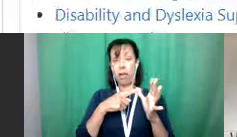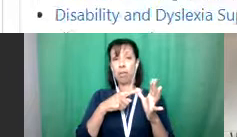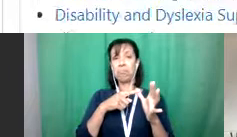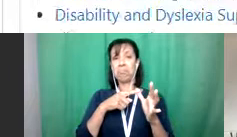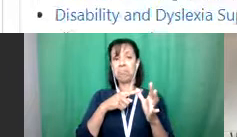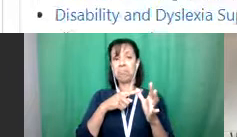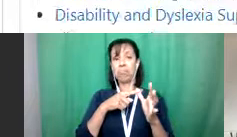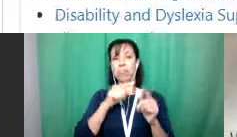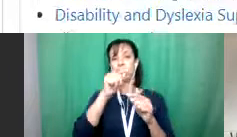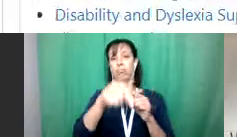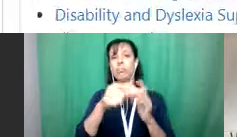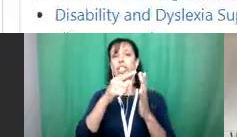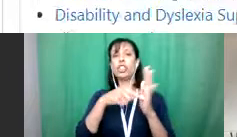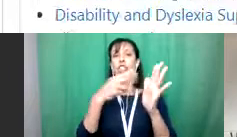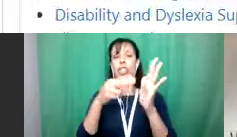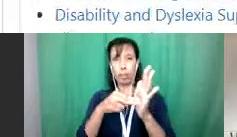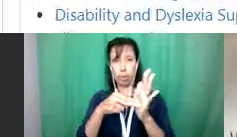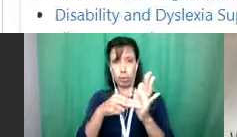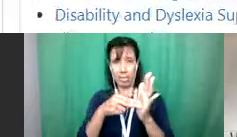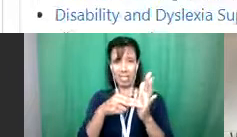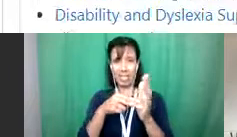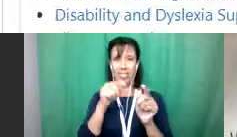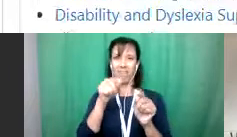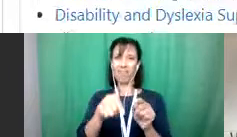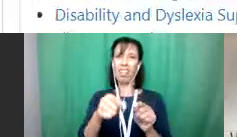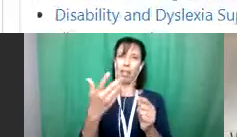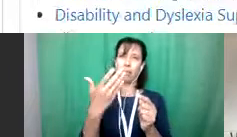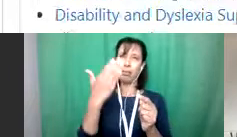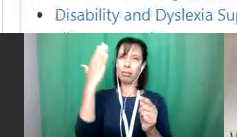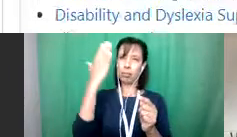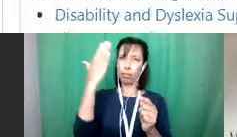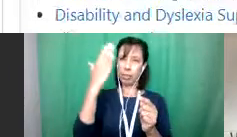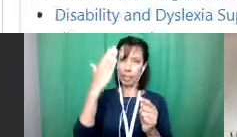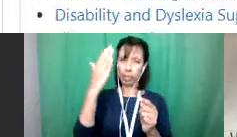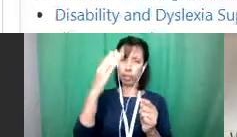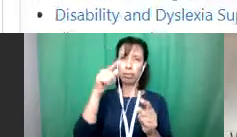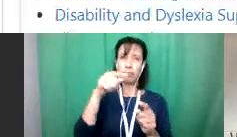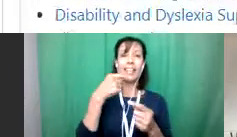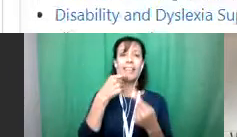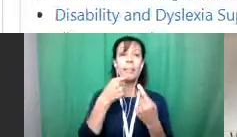plan there that you can have a look at to give you an idea about the content of that meeting.